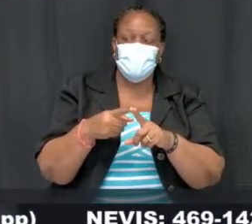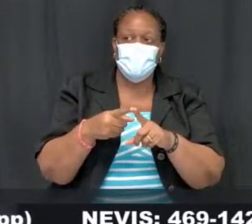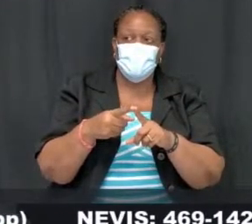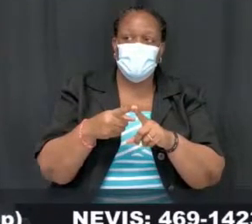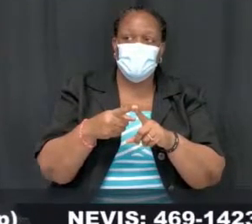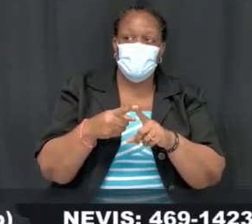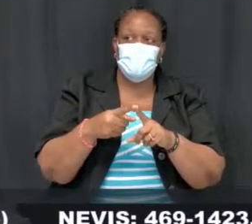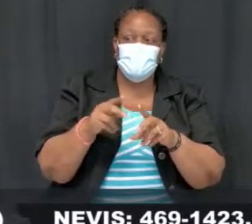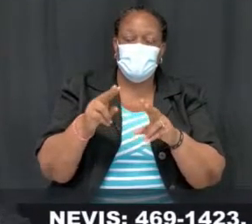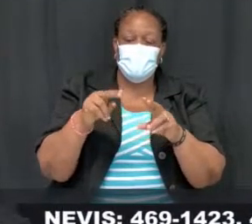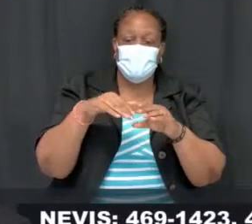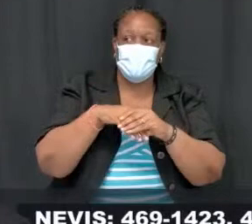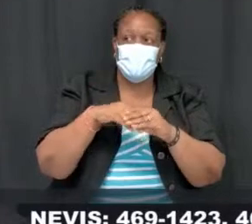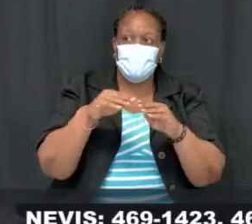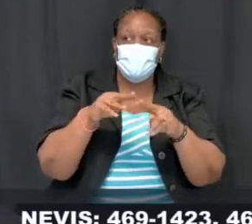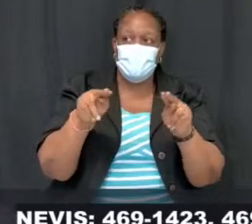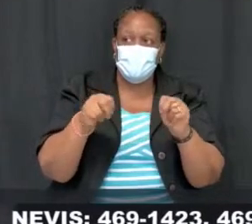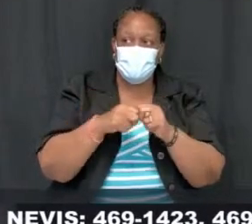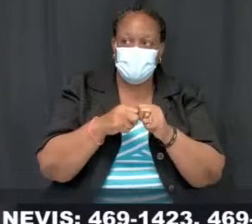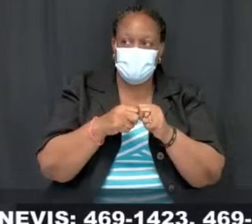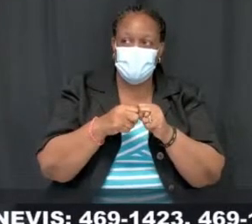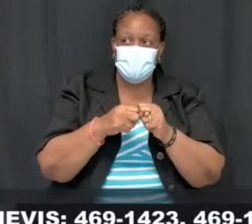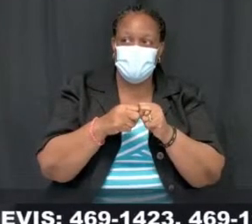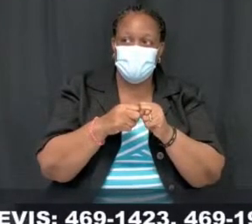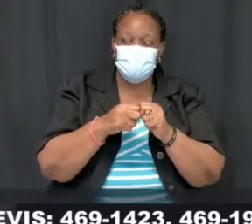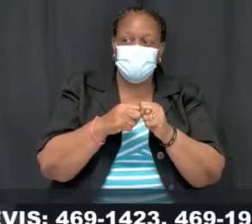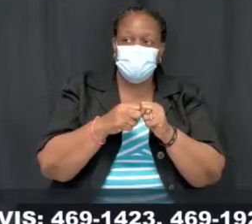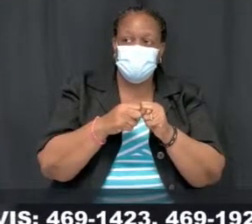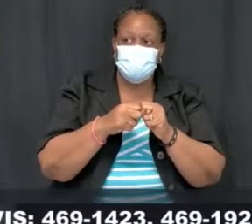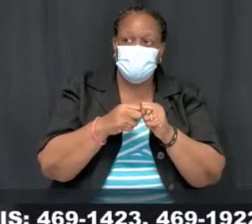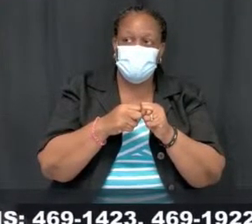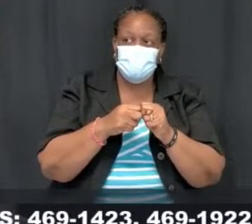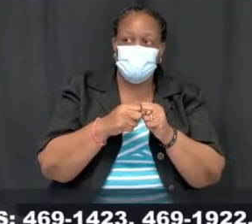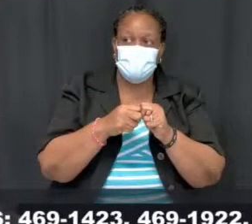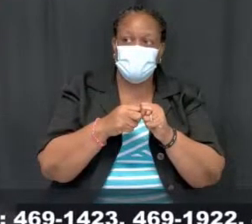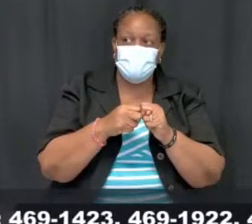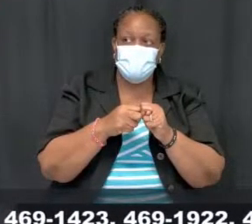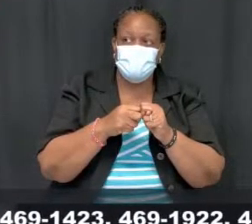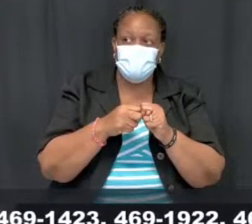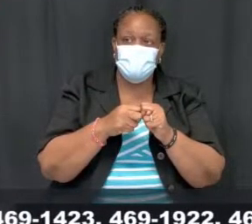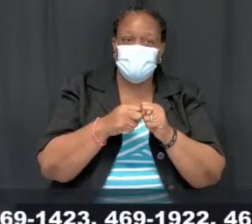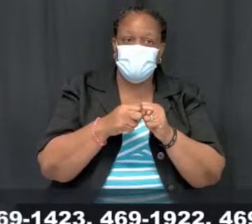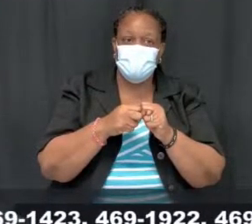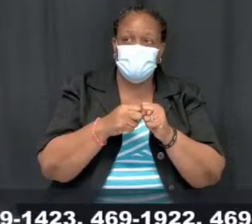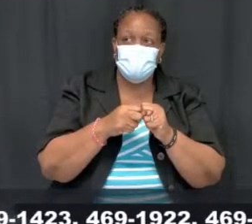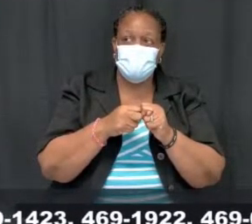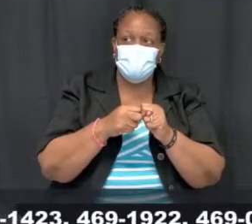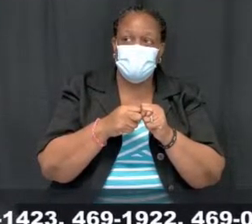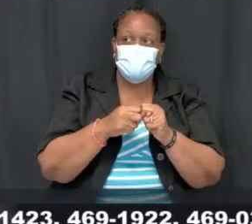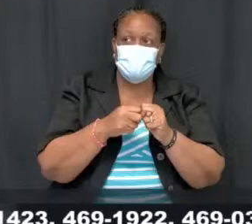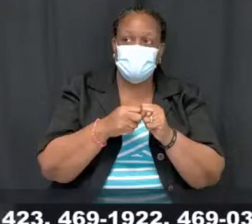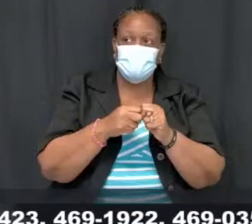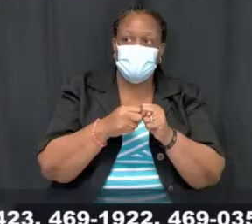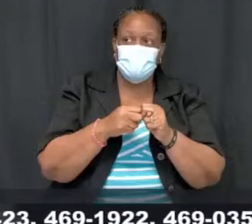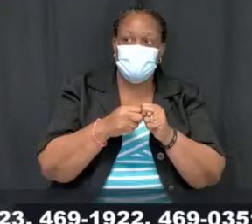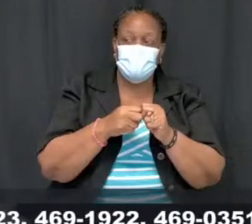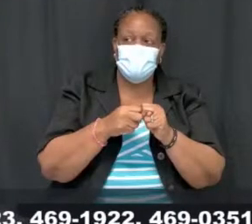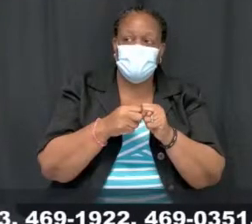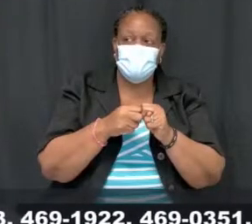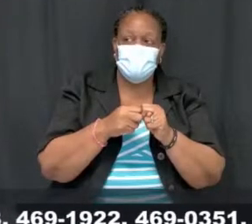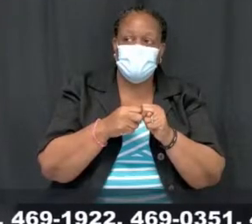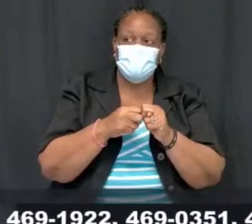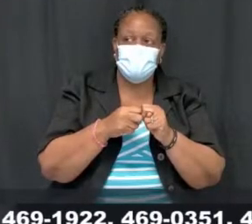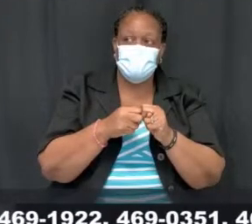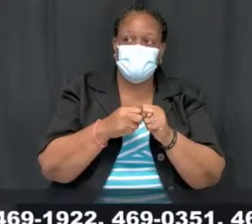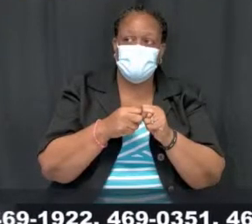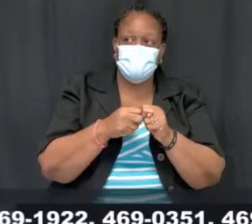distribution point in Nevis to the regular refrigerator well within the recommendations of